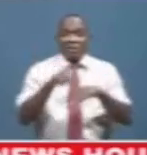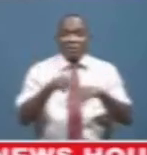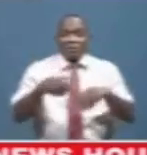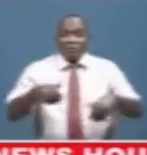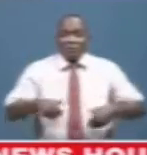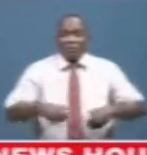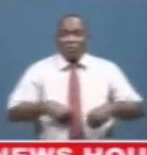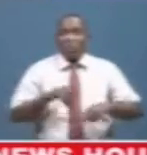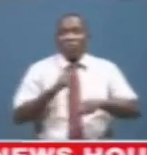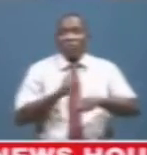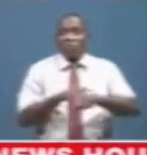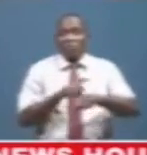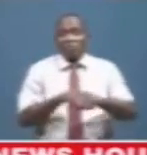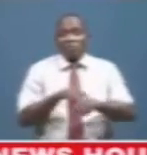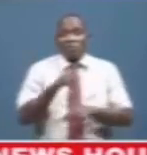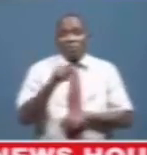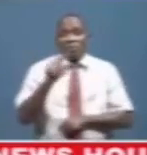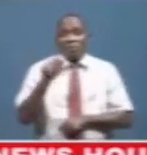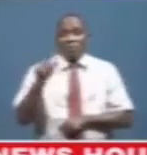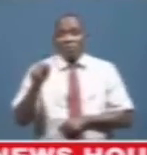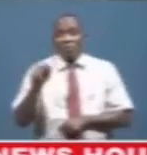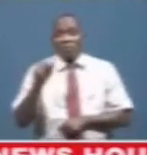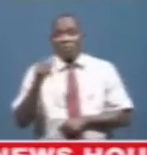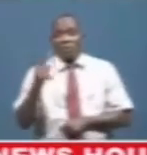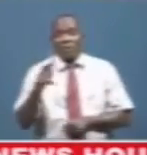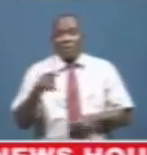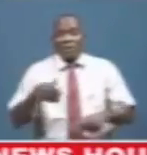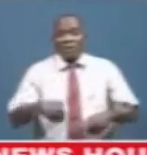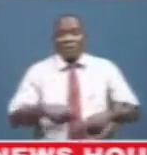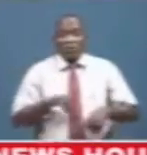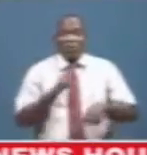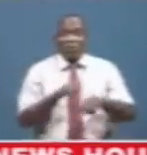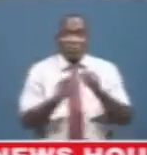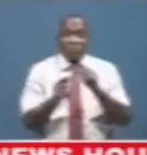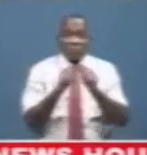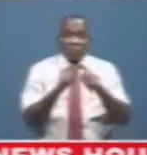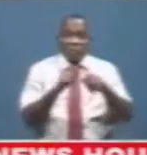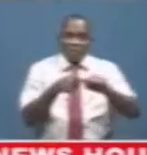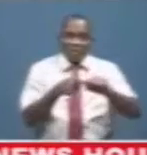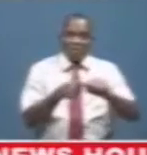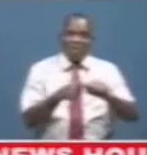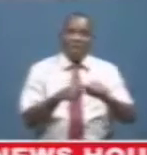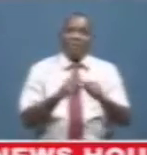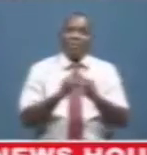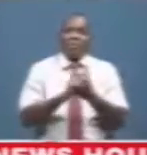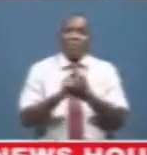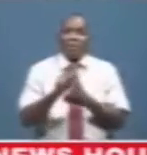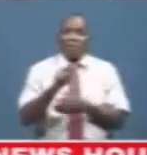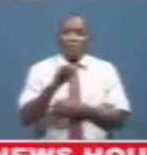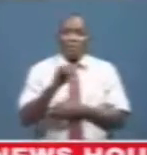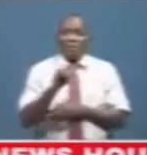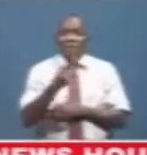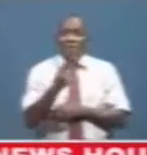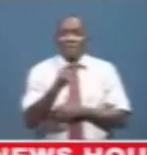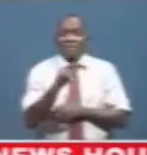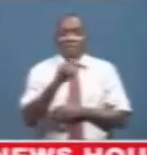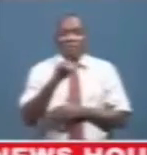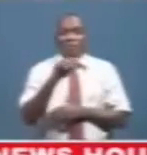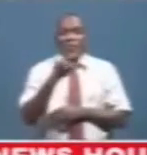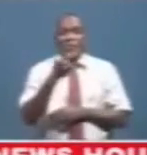juvenile football season. The 2021 Juvenile Football League will commence on the weekend of May